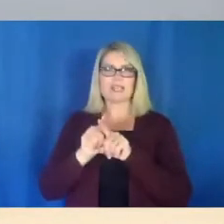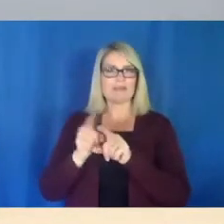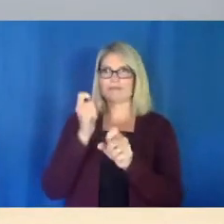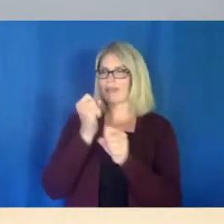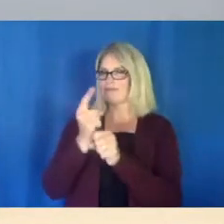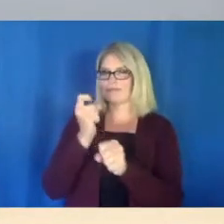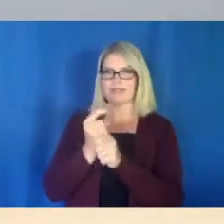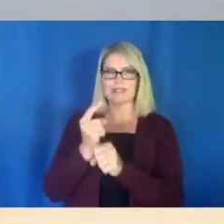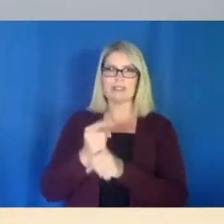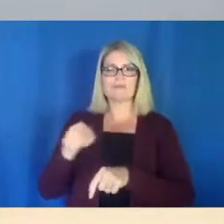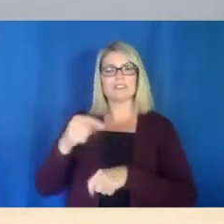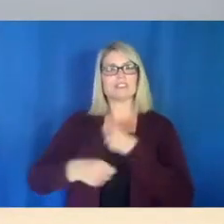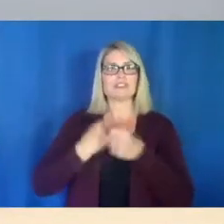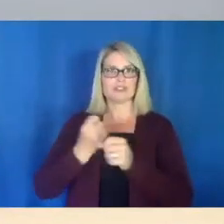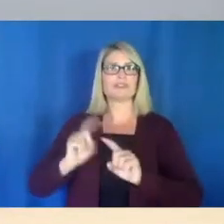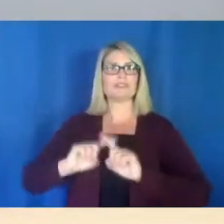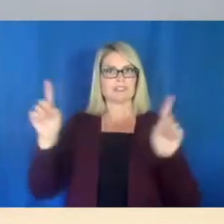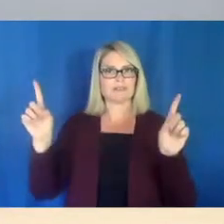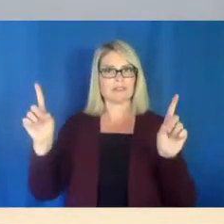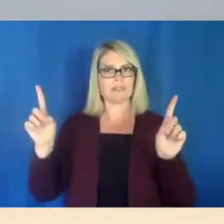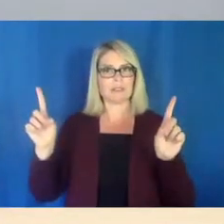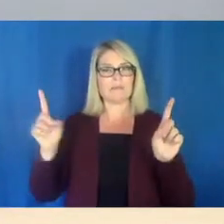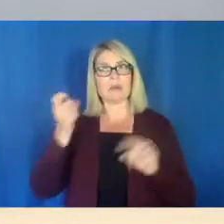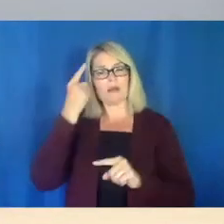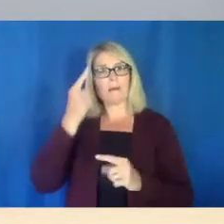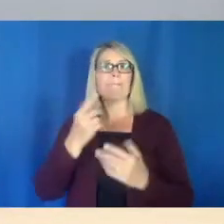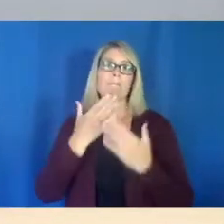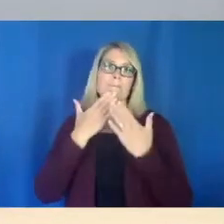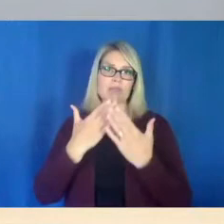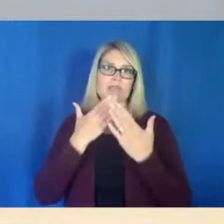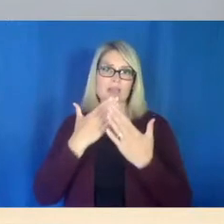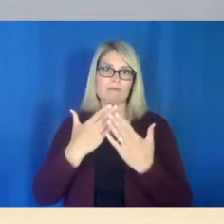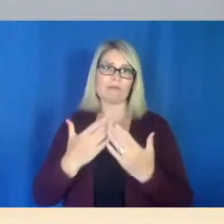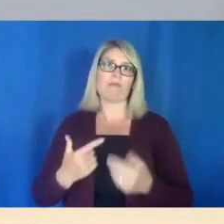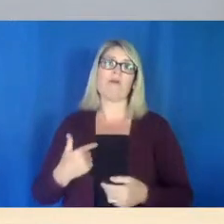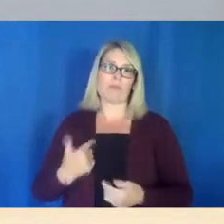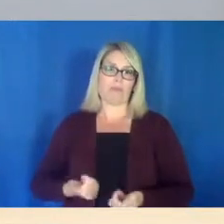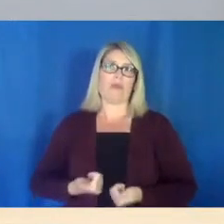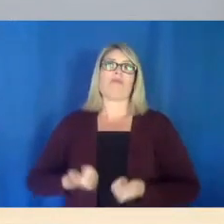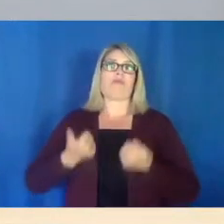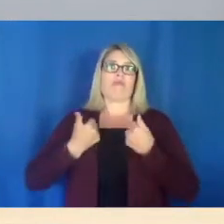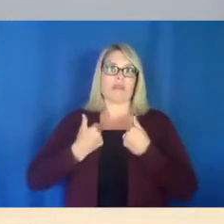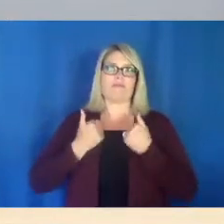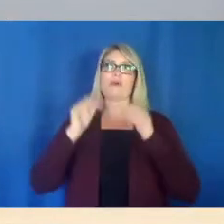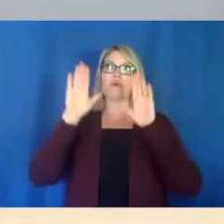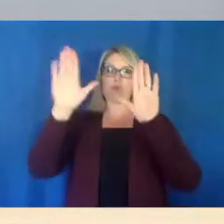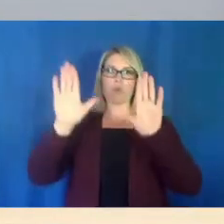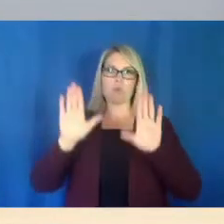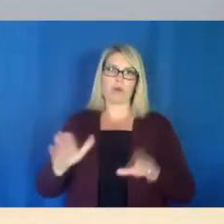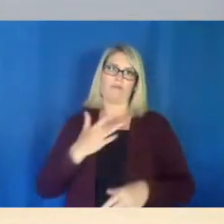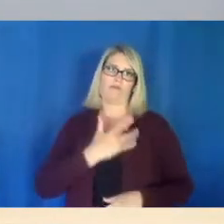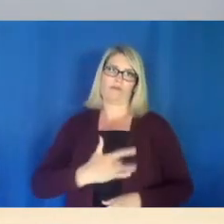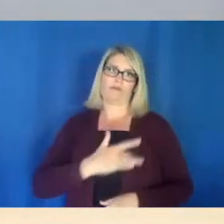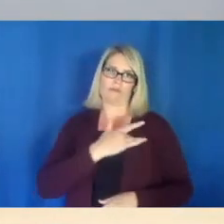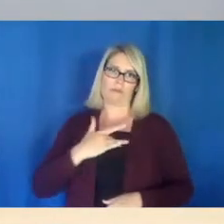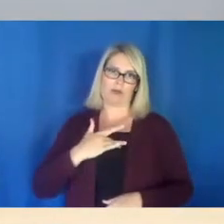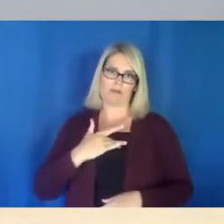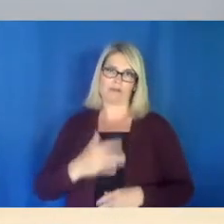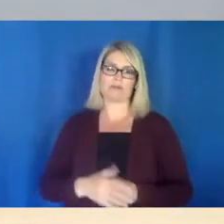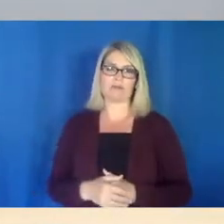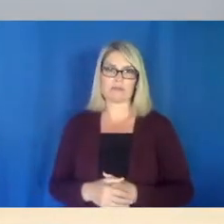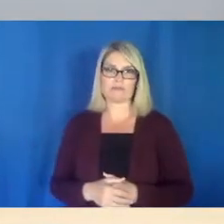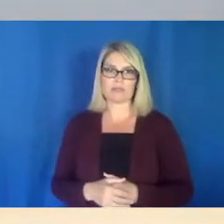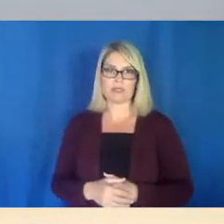us take the time to be grateful that we live in this beautiful, wonderful province where we are getting through